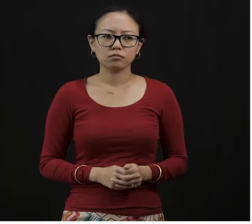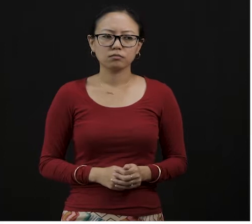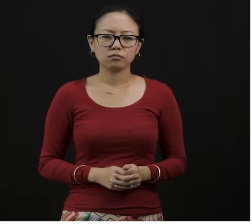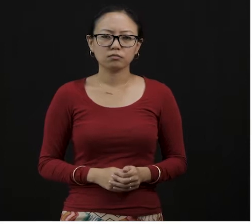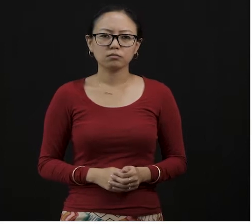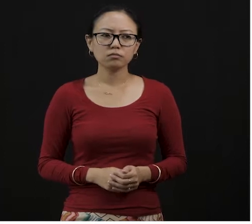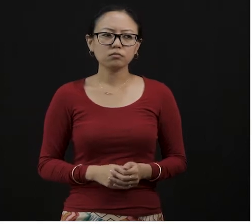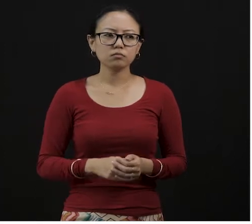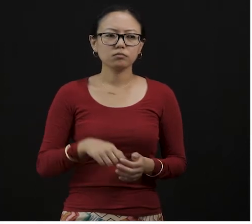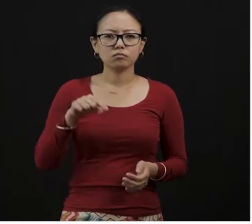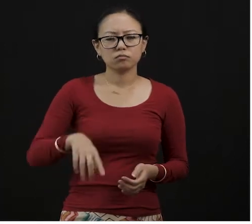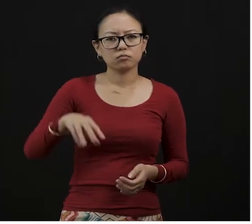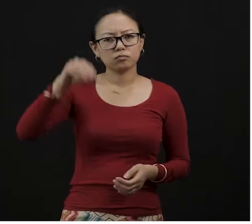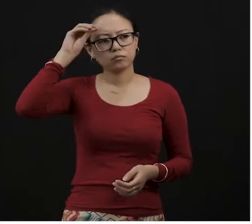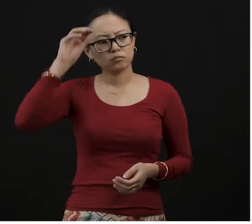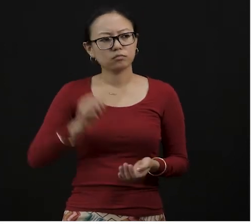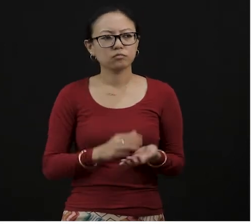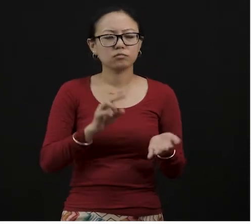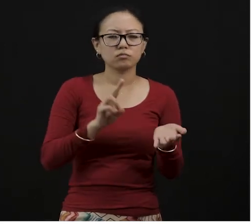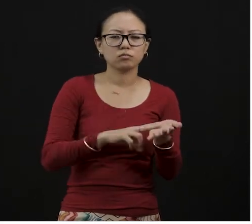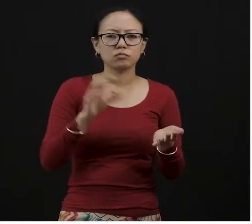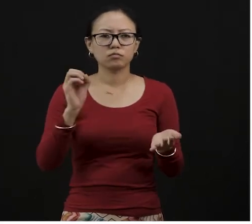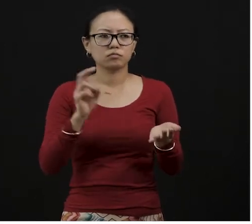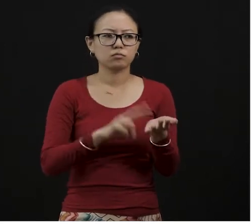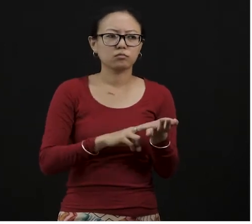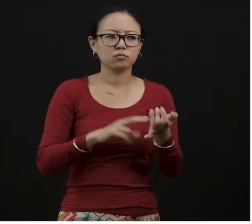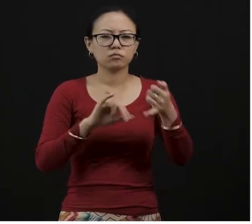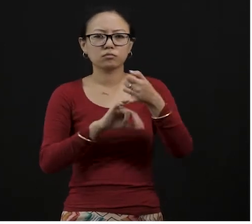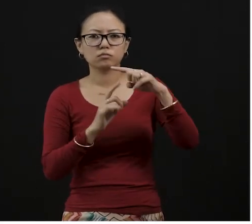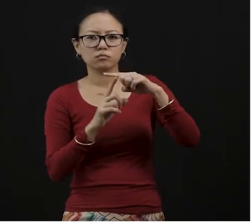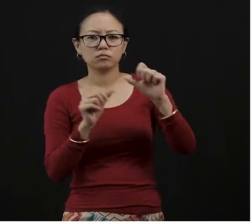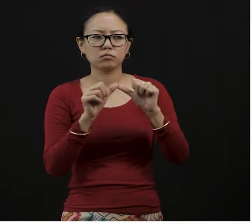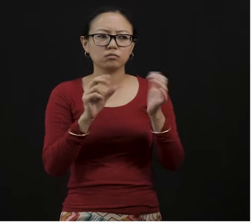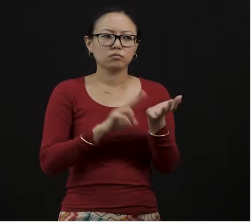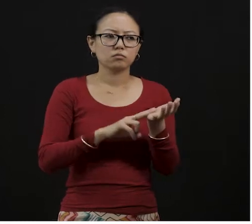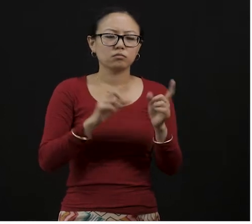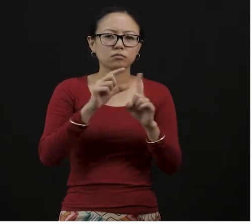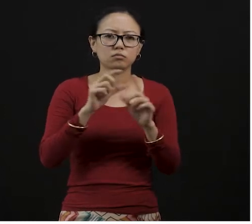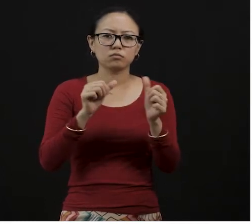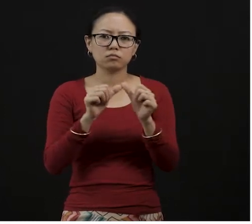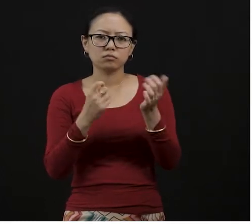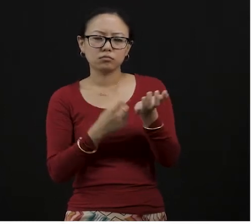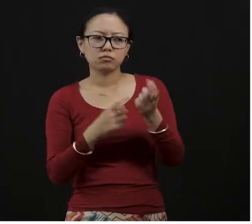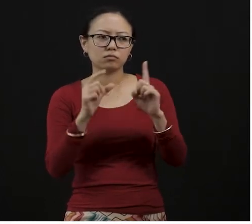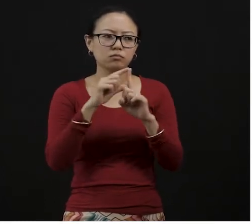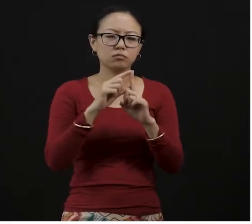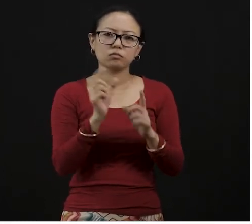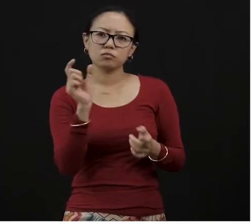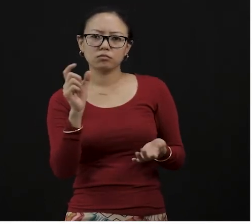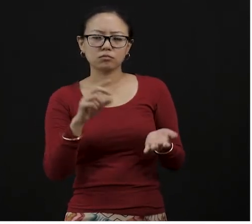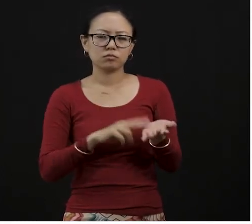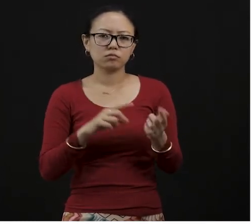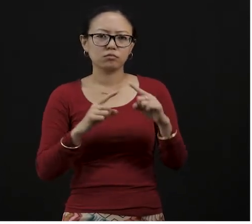So non-standard units are such as hand span, foot span, base, and cubit are used to measure length. You